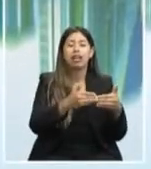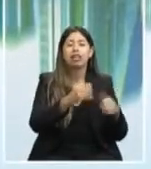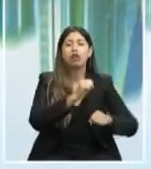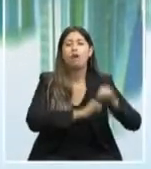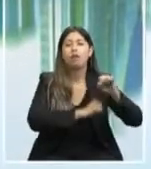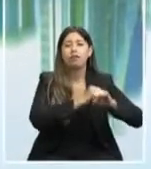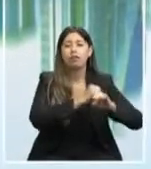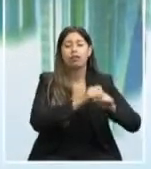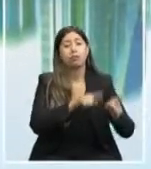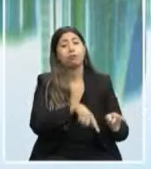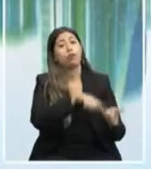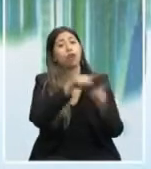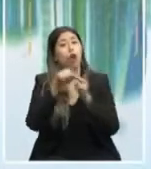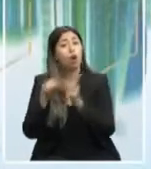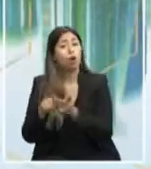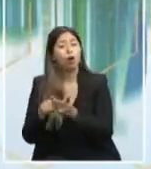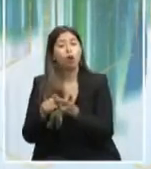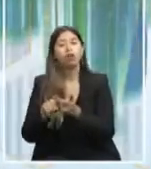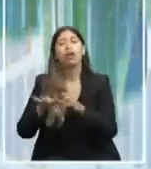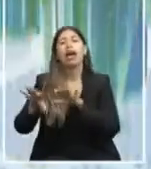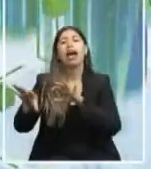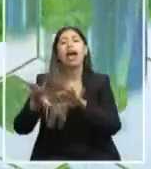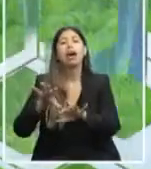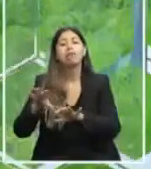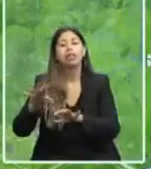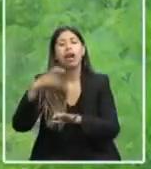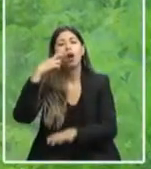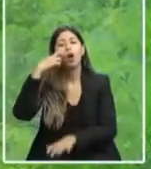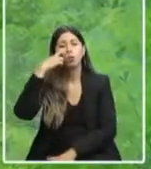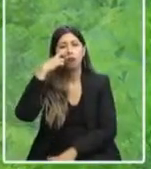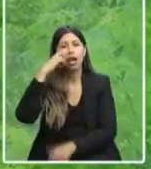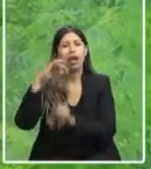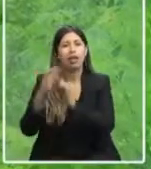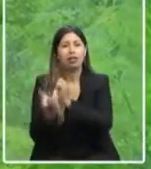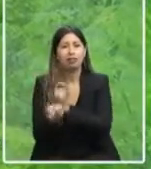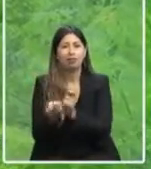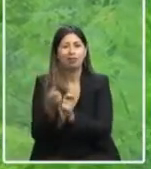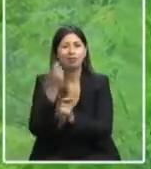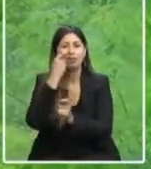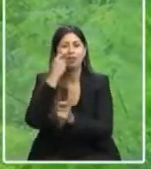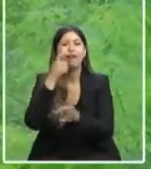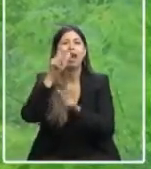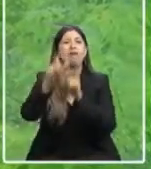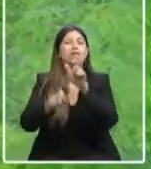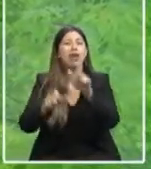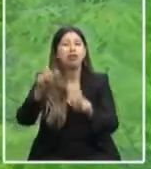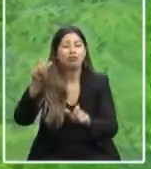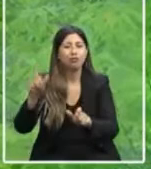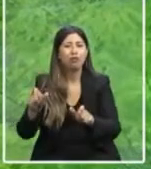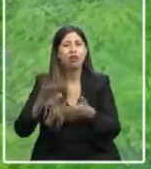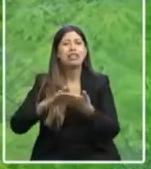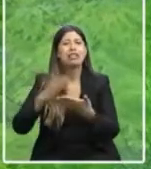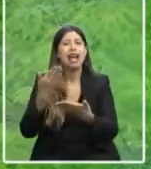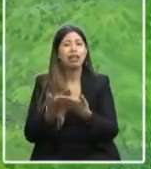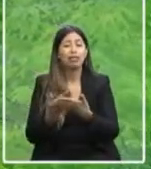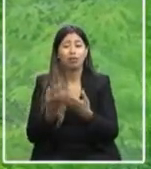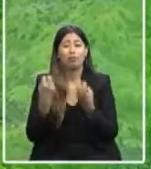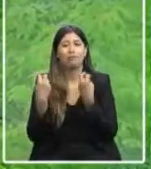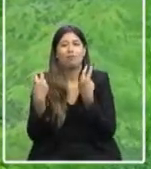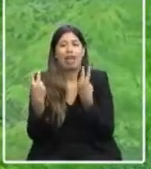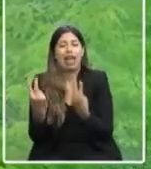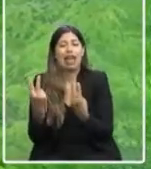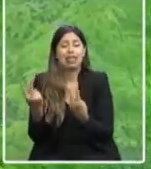health, which makes us productive. And these two types of capital assets are the source